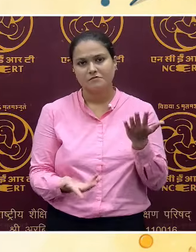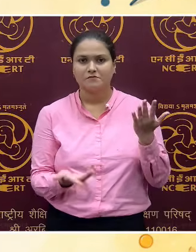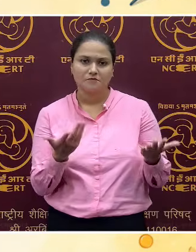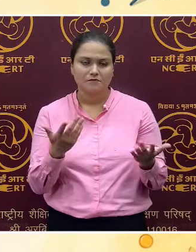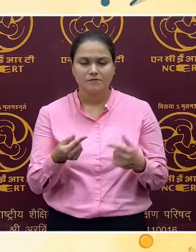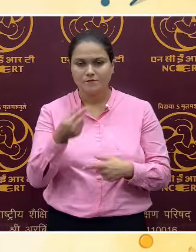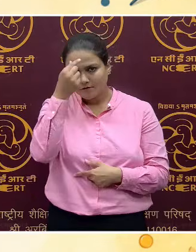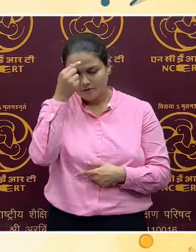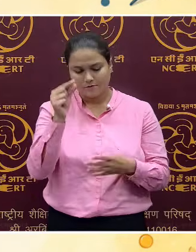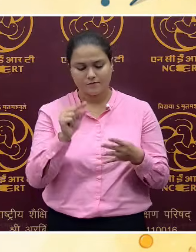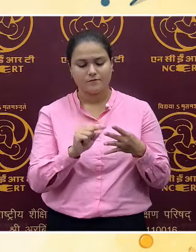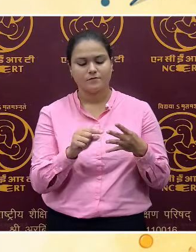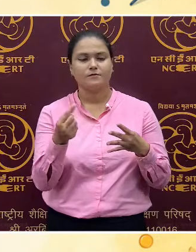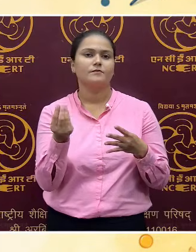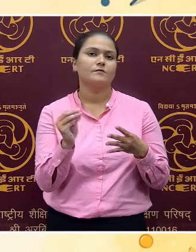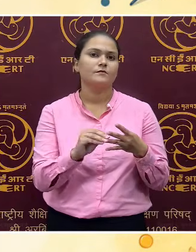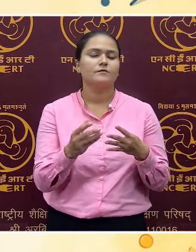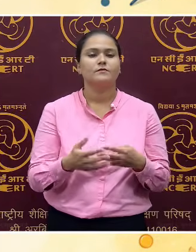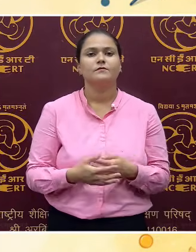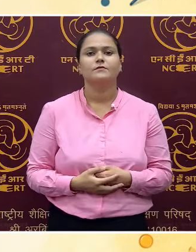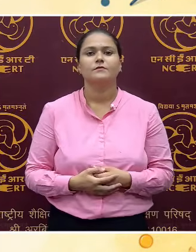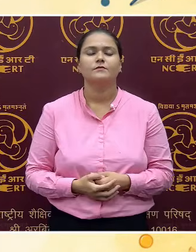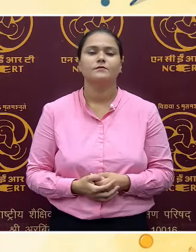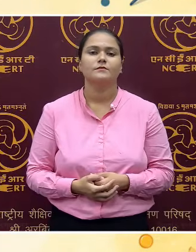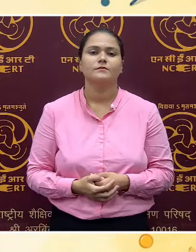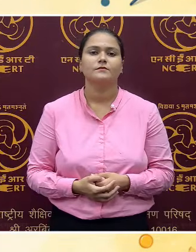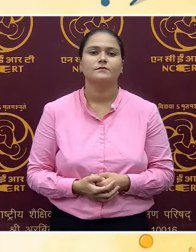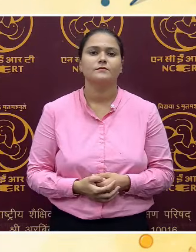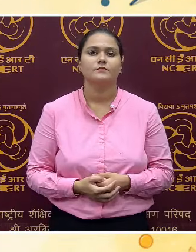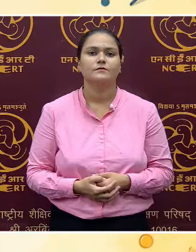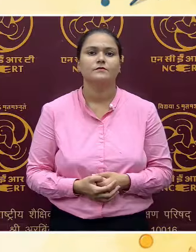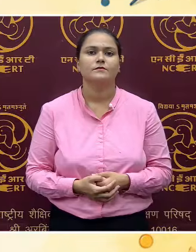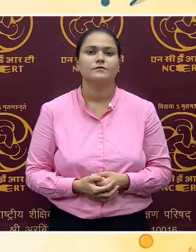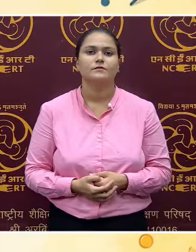His words must be listened to. Okay.